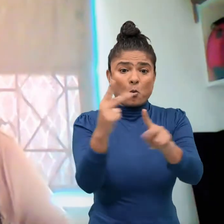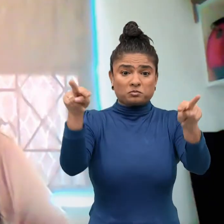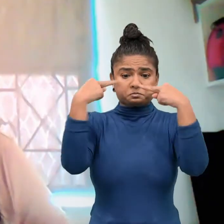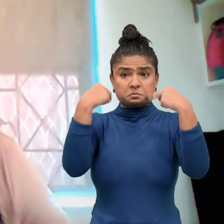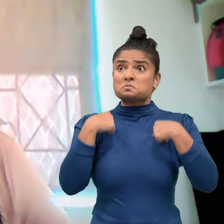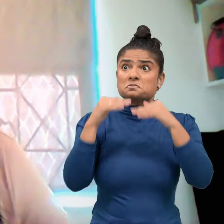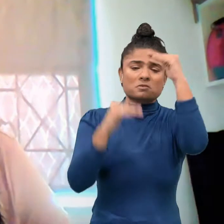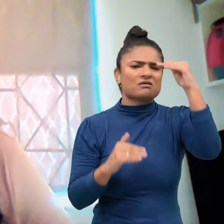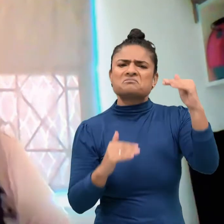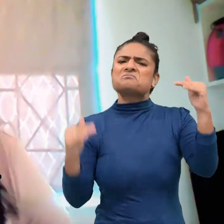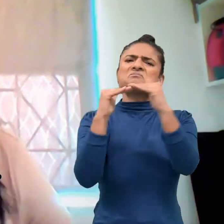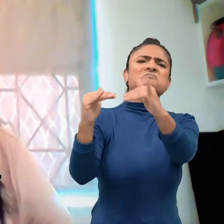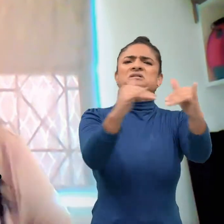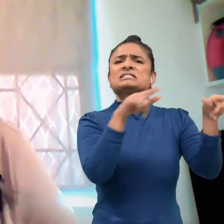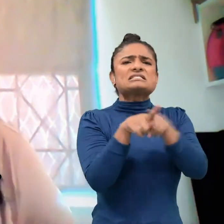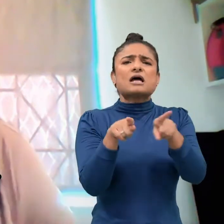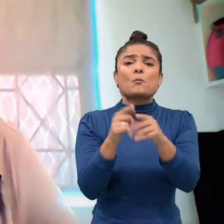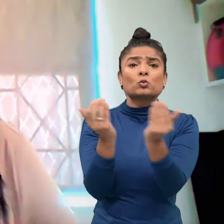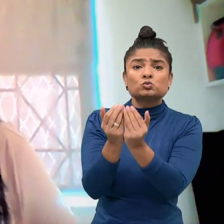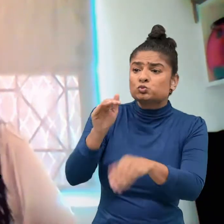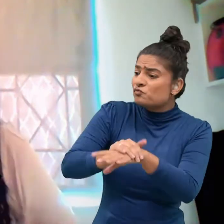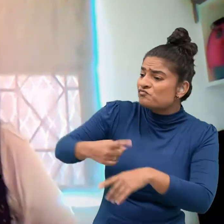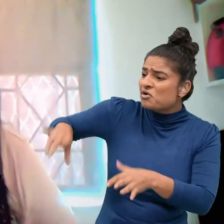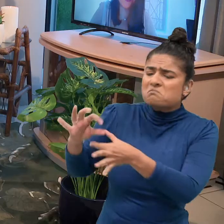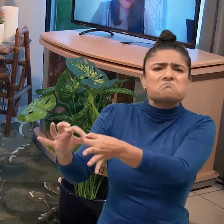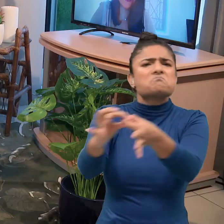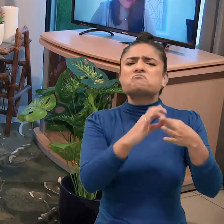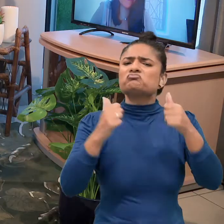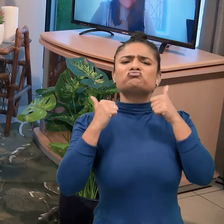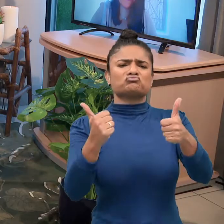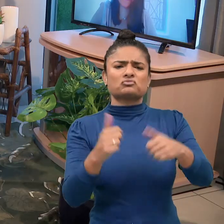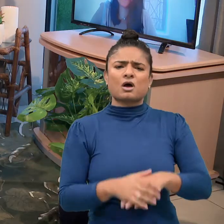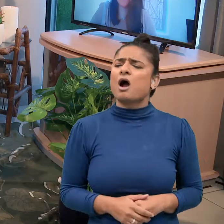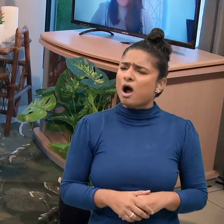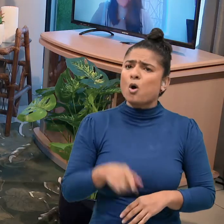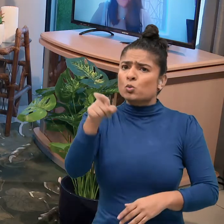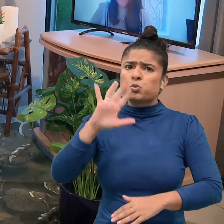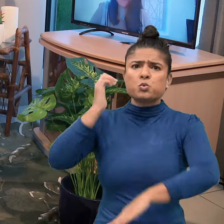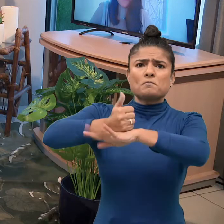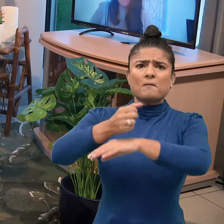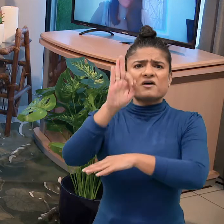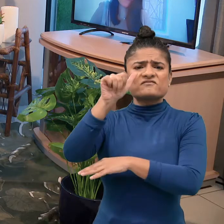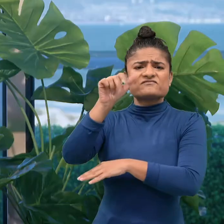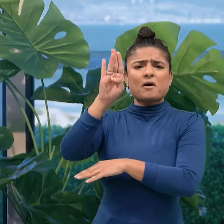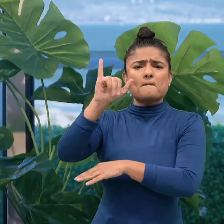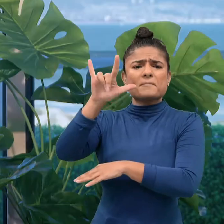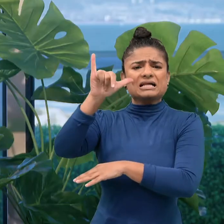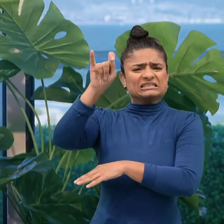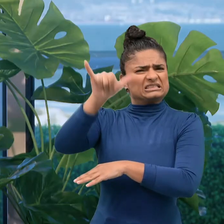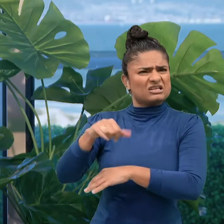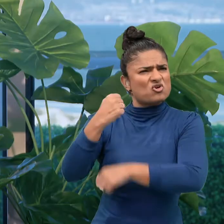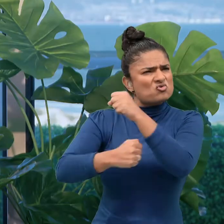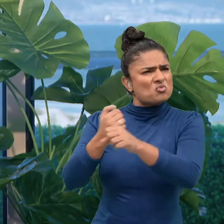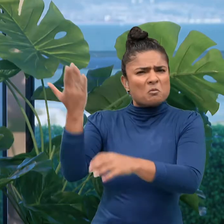me as being different, and neither did my school friends. As the founder of Fability, your company that